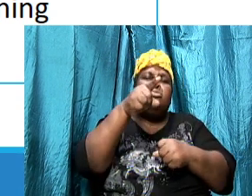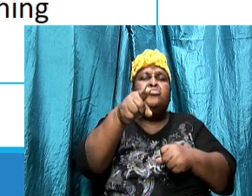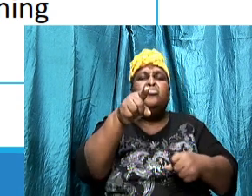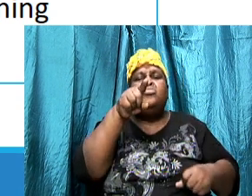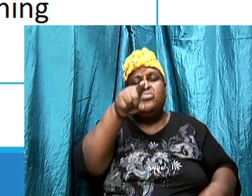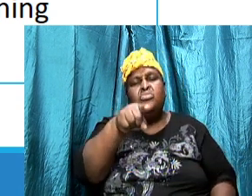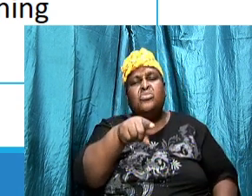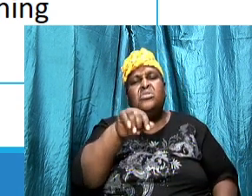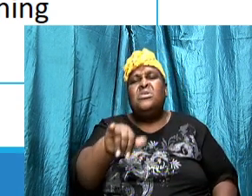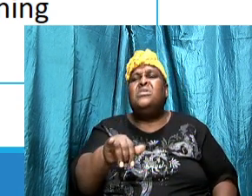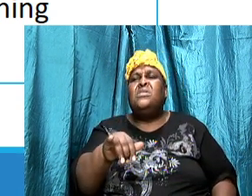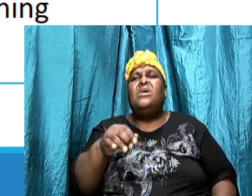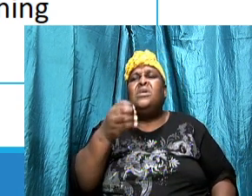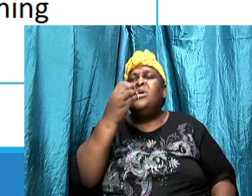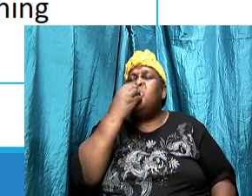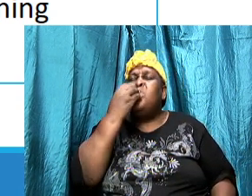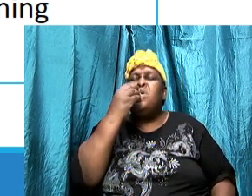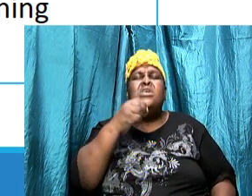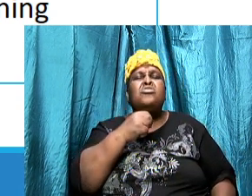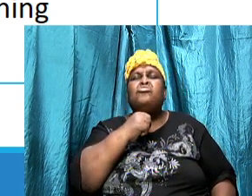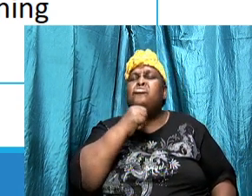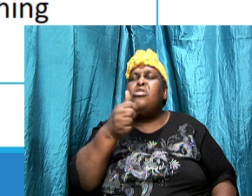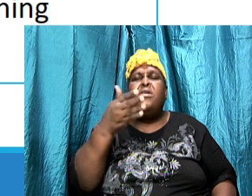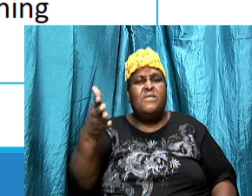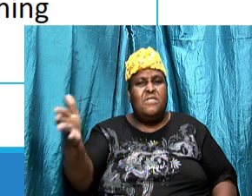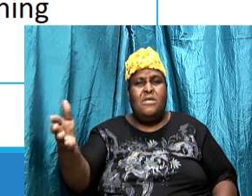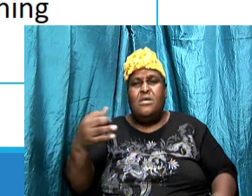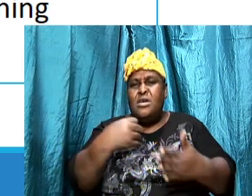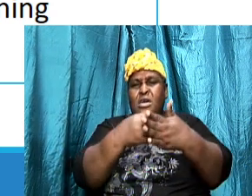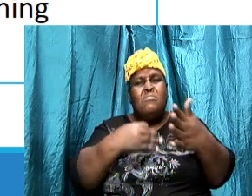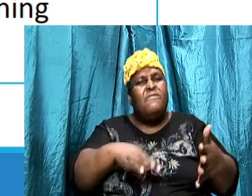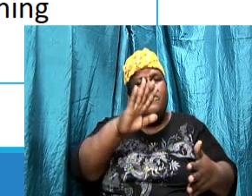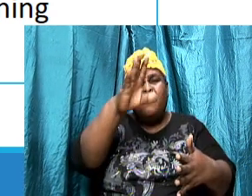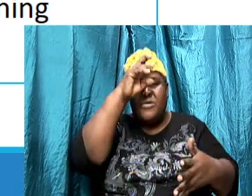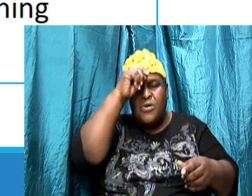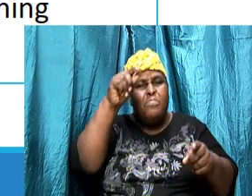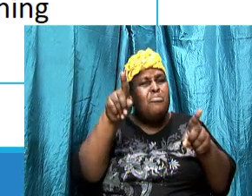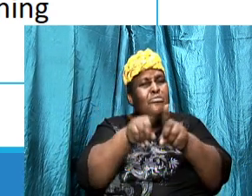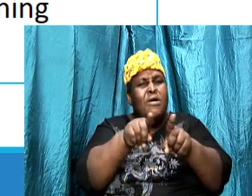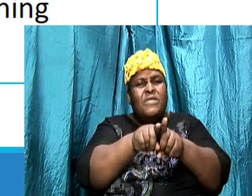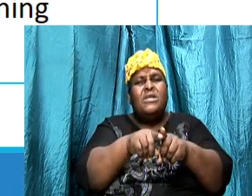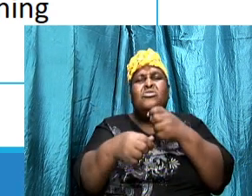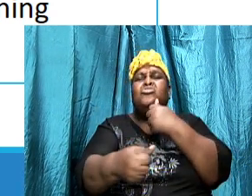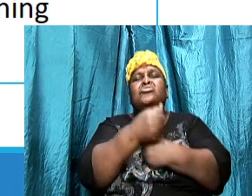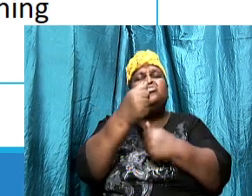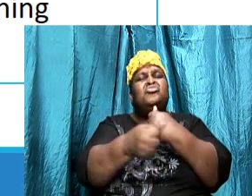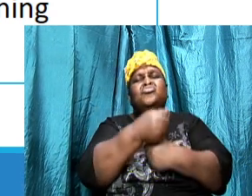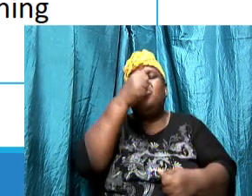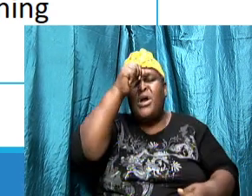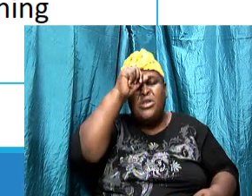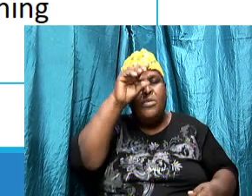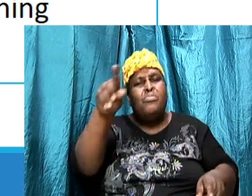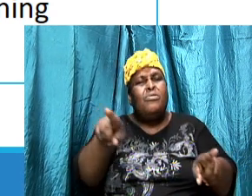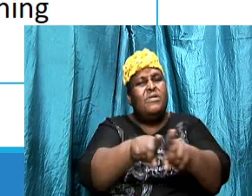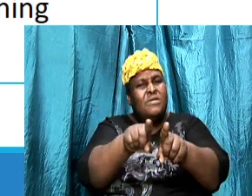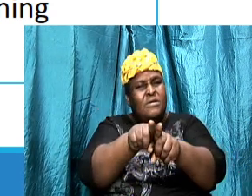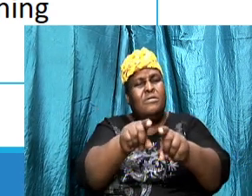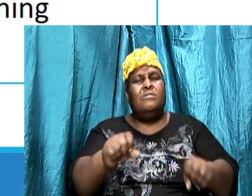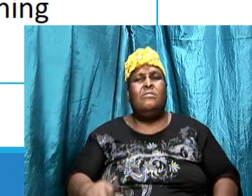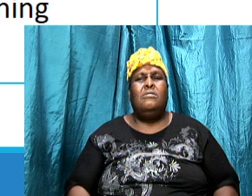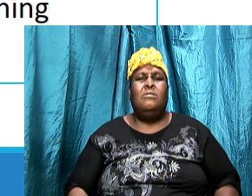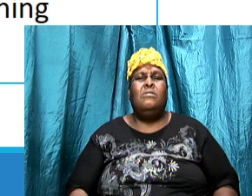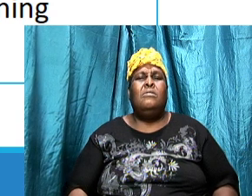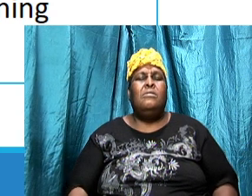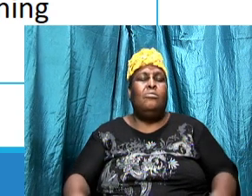thing before your brother if it is destroying him. And so I believe this is what he was saying here, you know, that